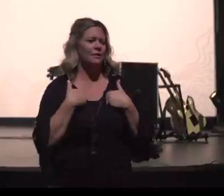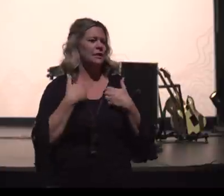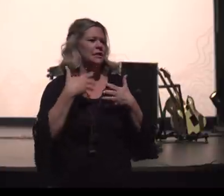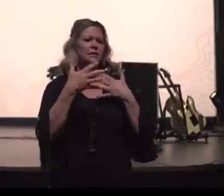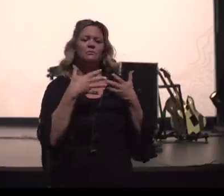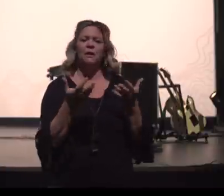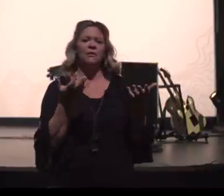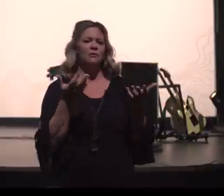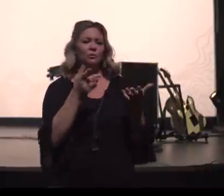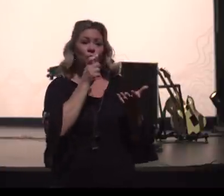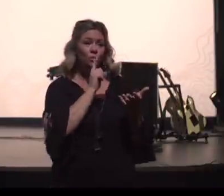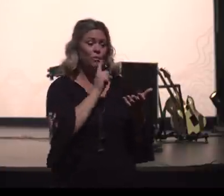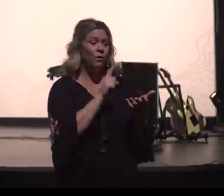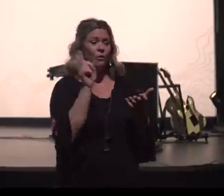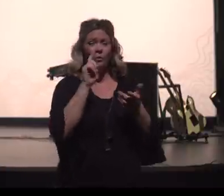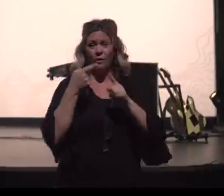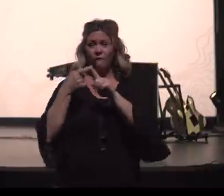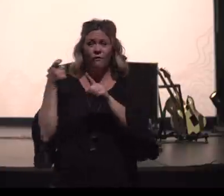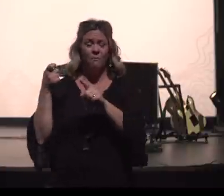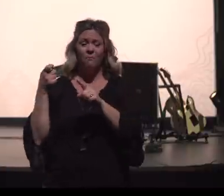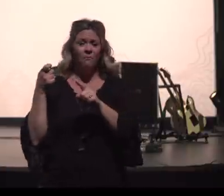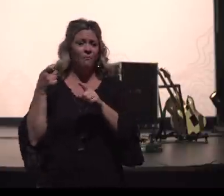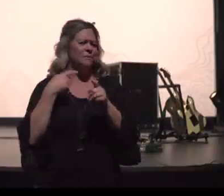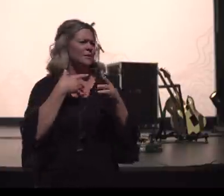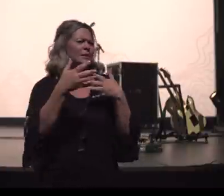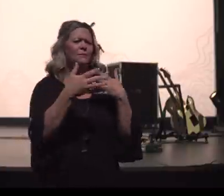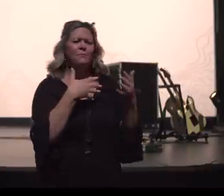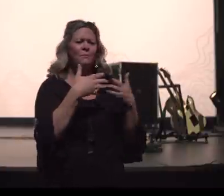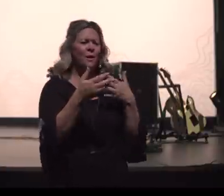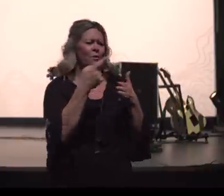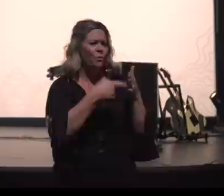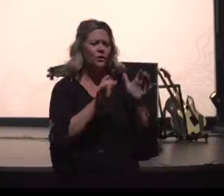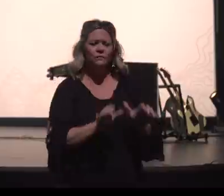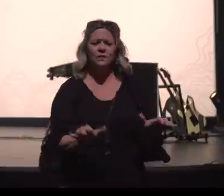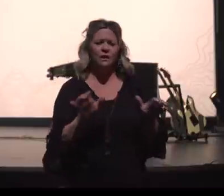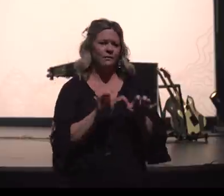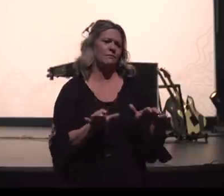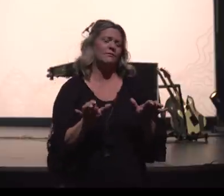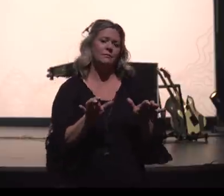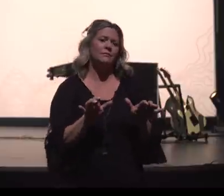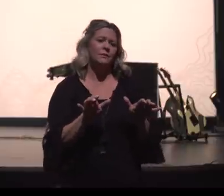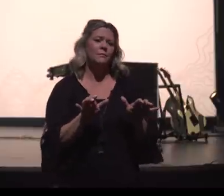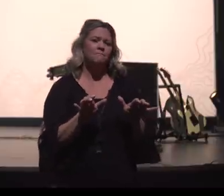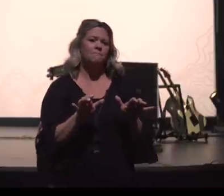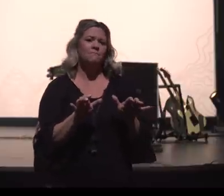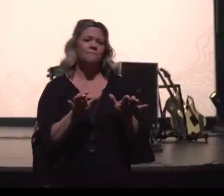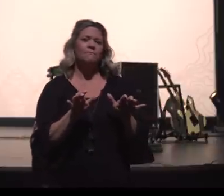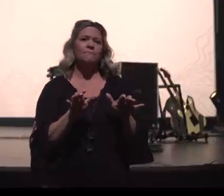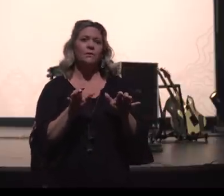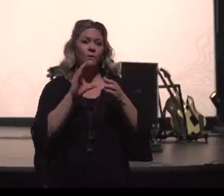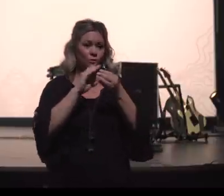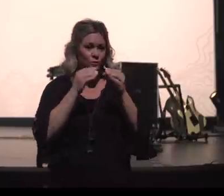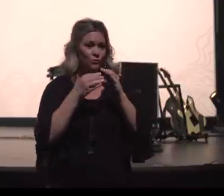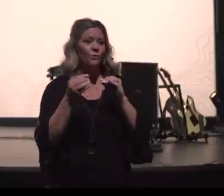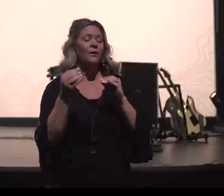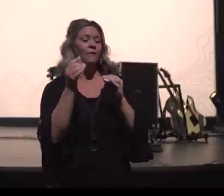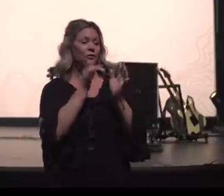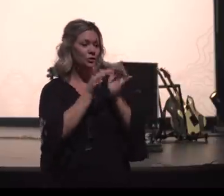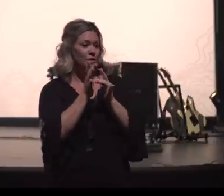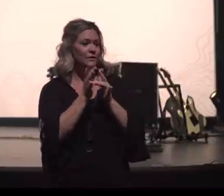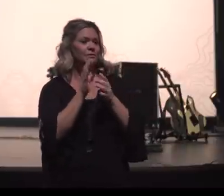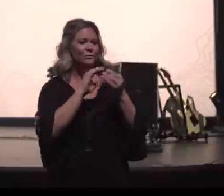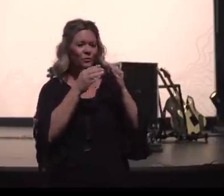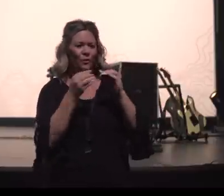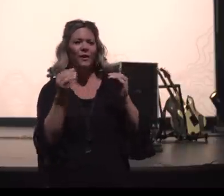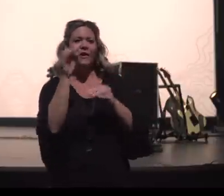who you are, no matter where you come from, no matter what you've done, the message of Jesus, the message